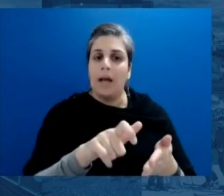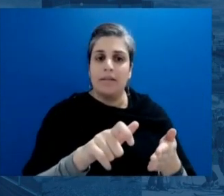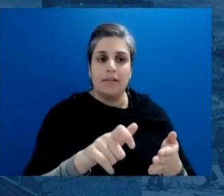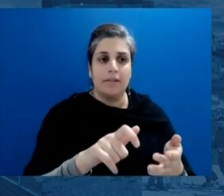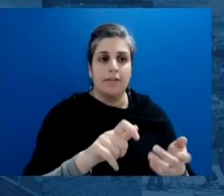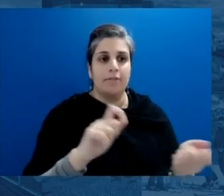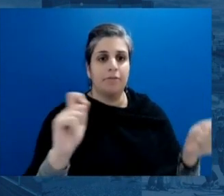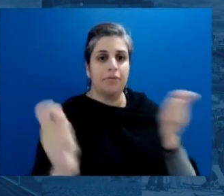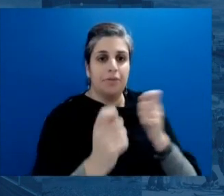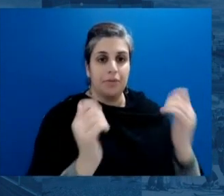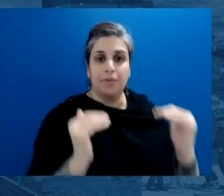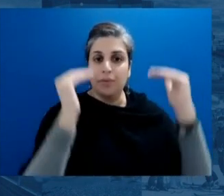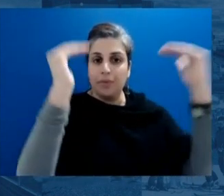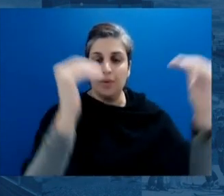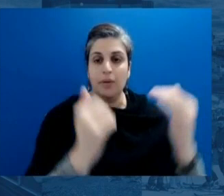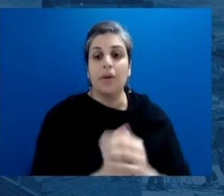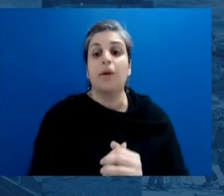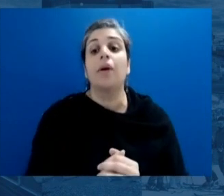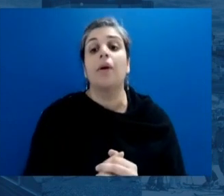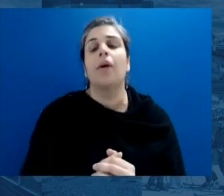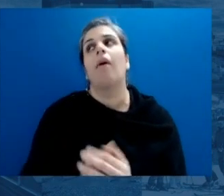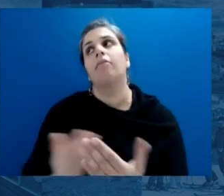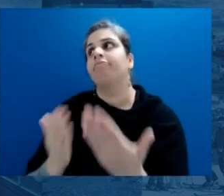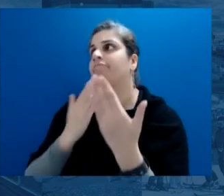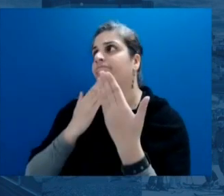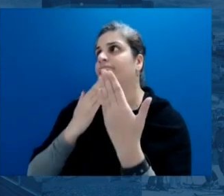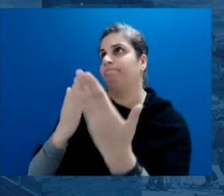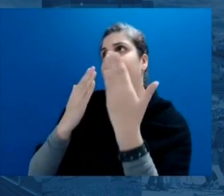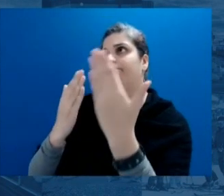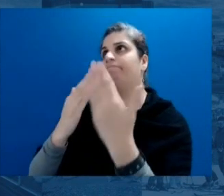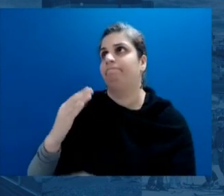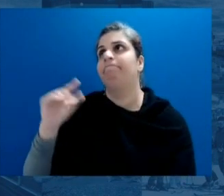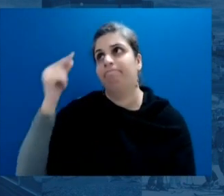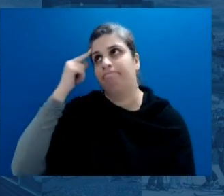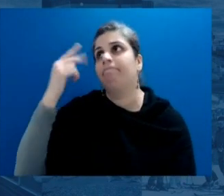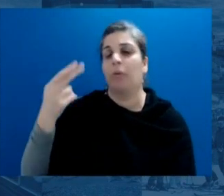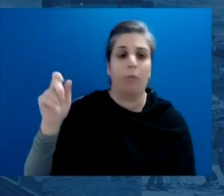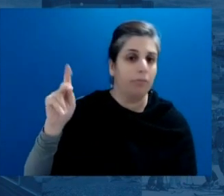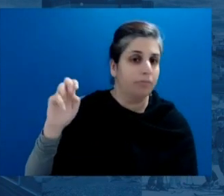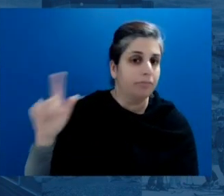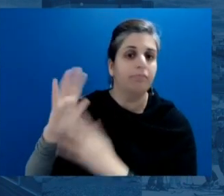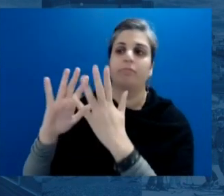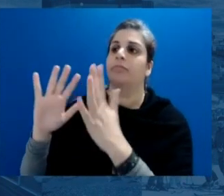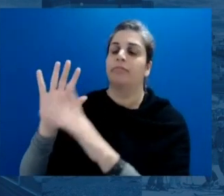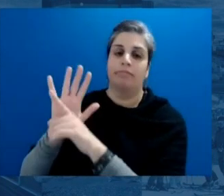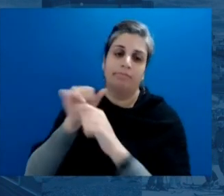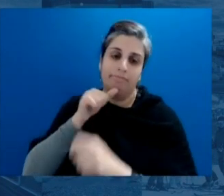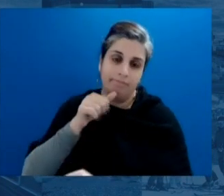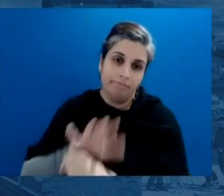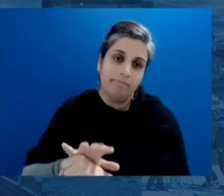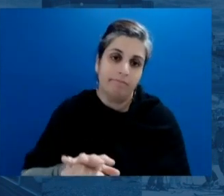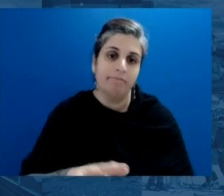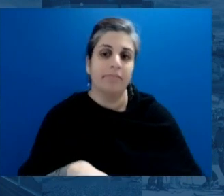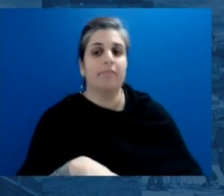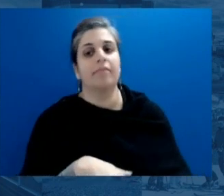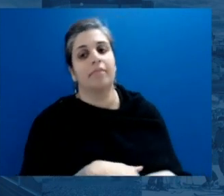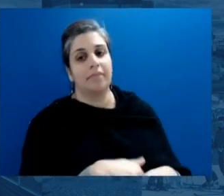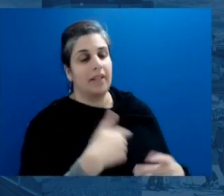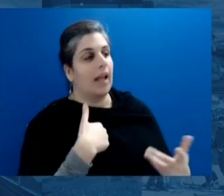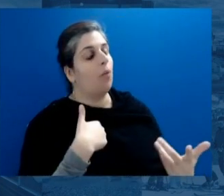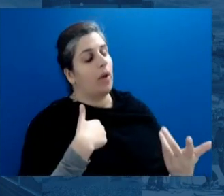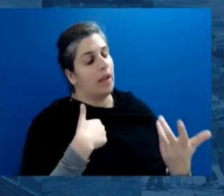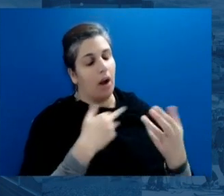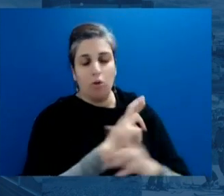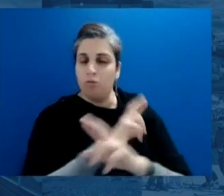as it can be. So we applaud Governor Hochul's commitment to strengthening New York's existing consumer protection statute, and we stand ready to help her enact robust